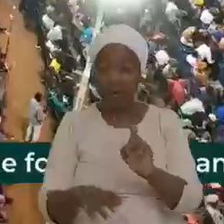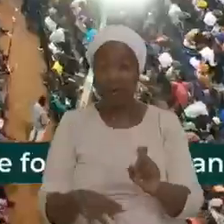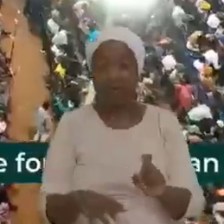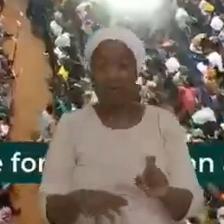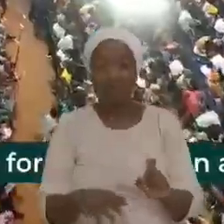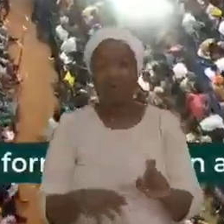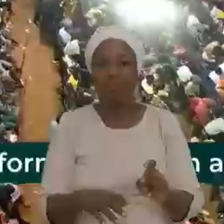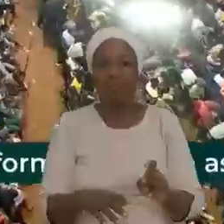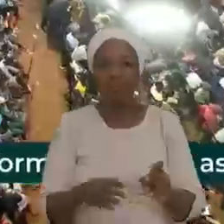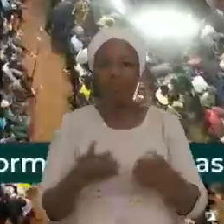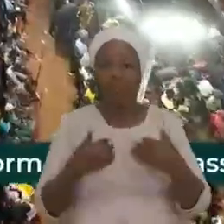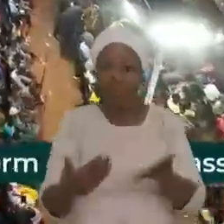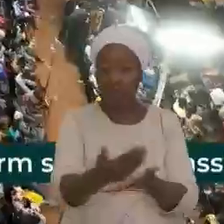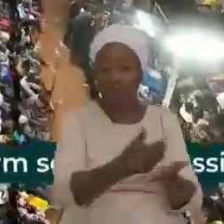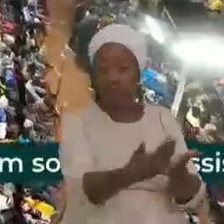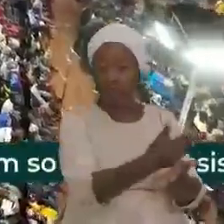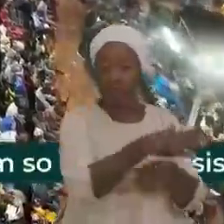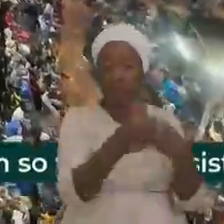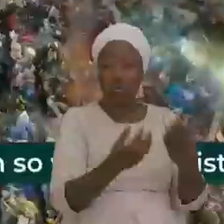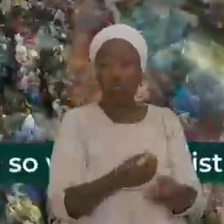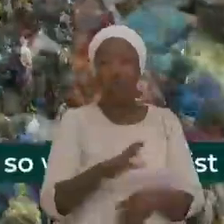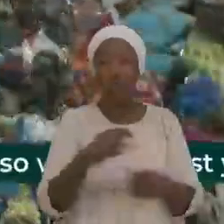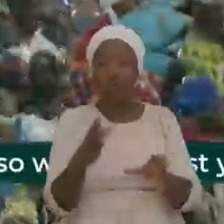Have you collected all the information?